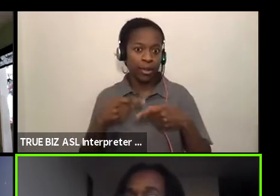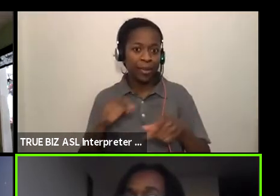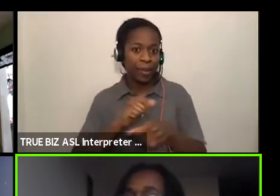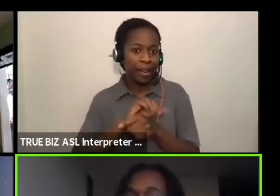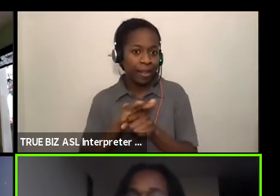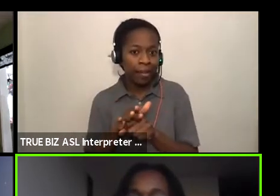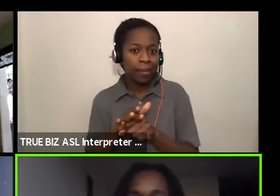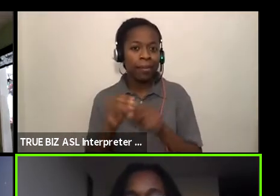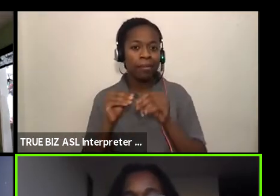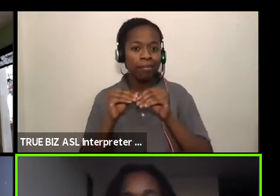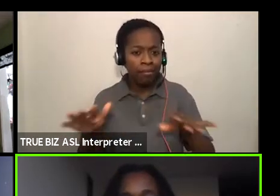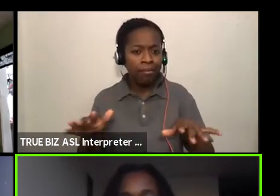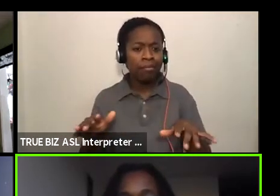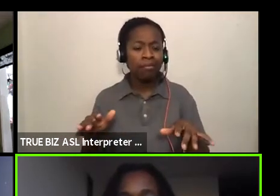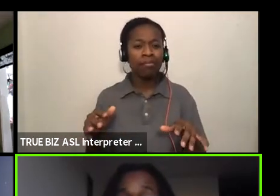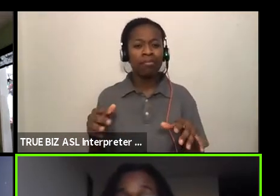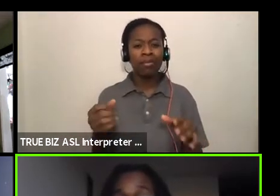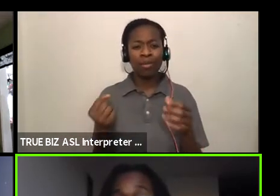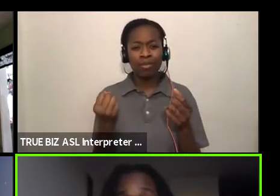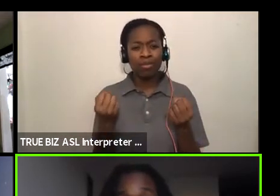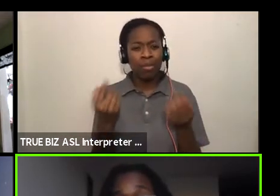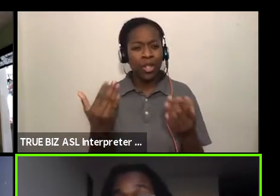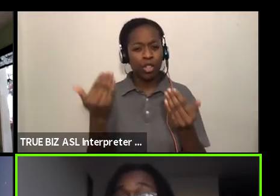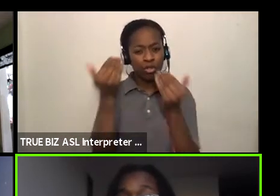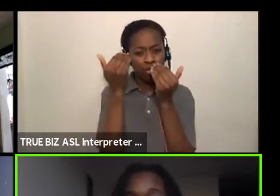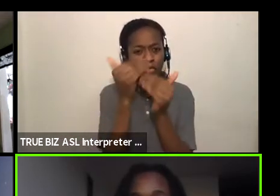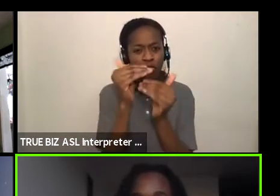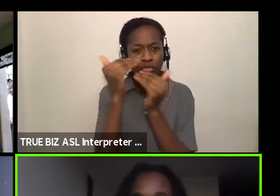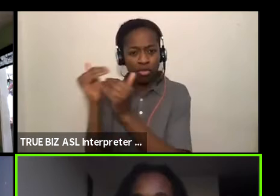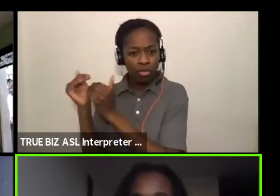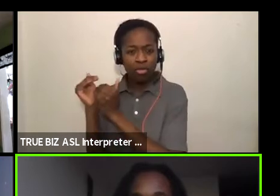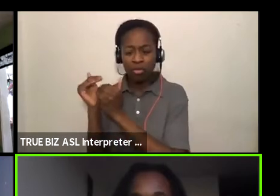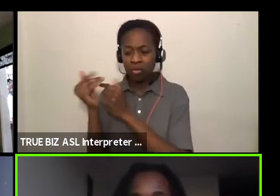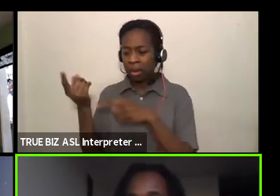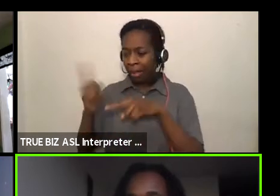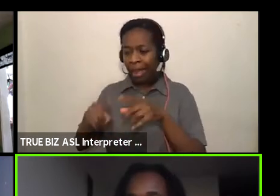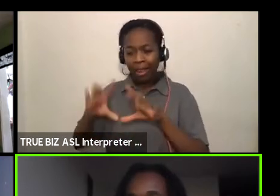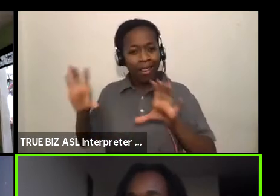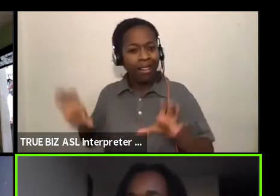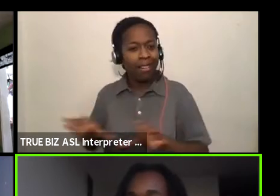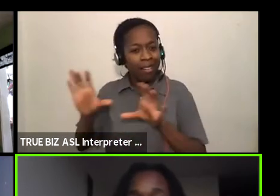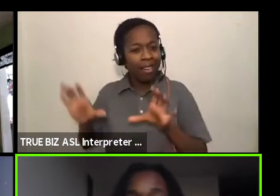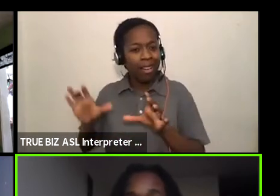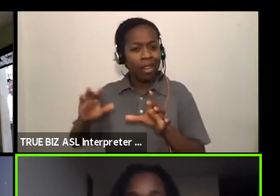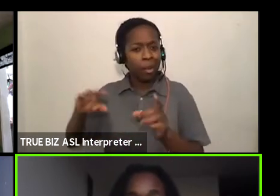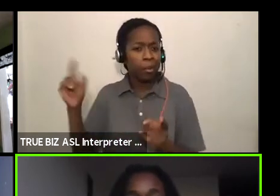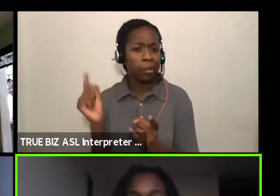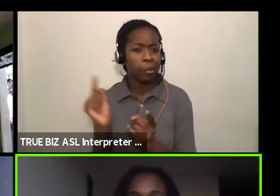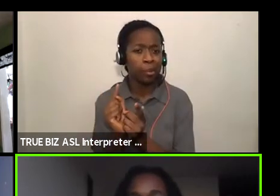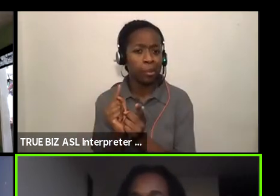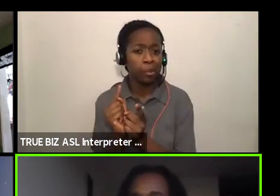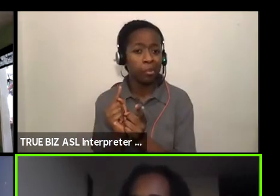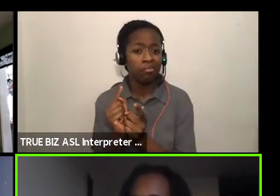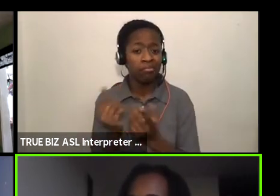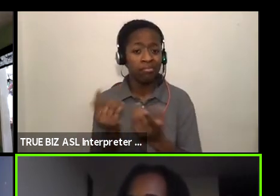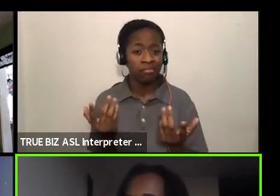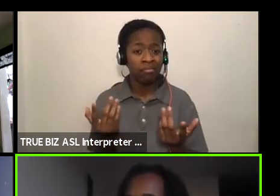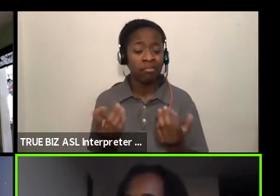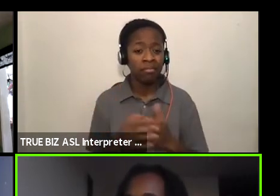so much constraint from being able to do that work, you know, anymore, almost indefinitely at this